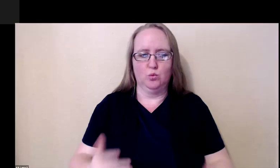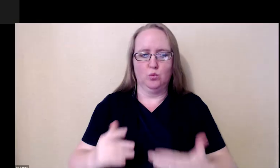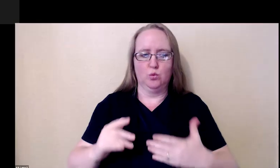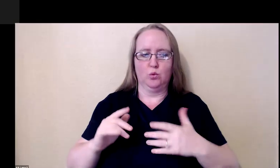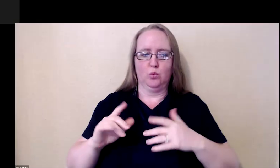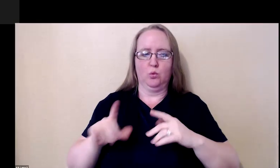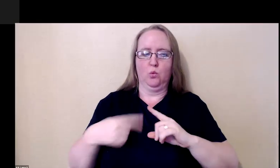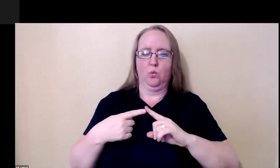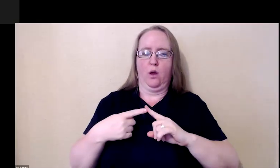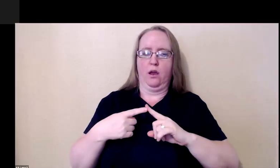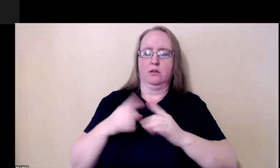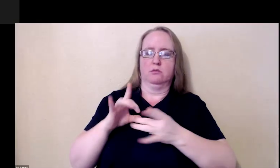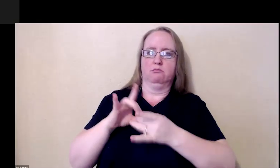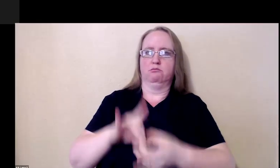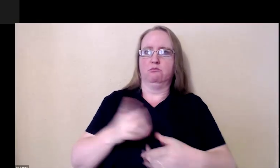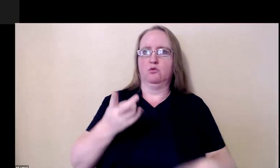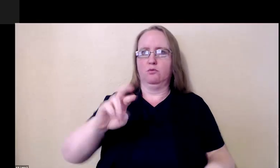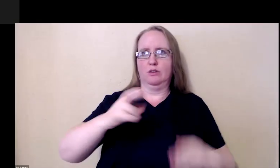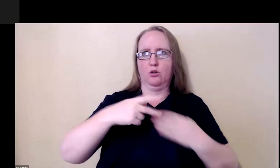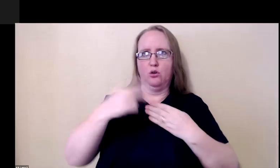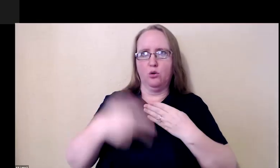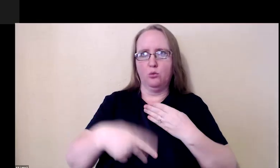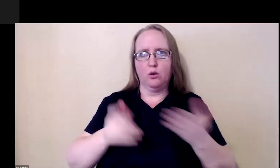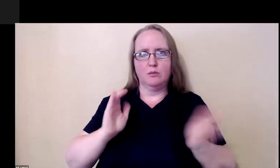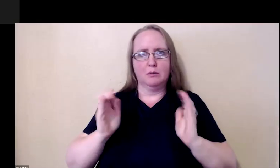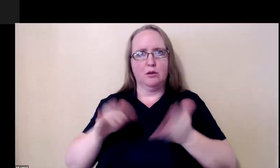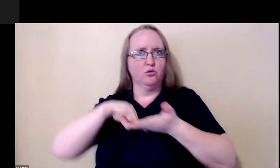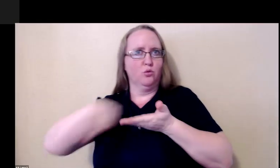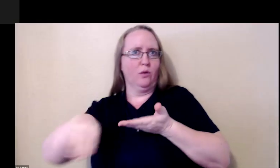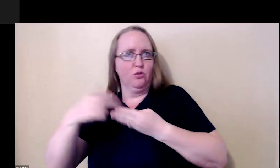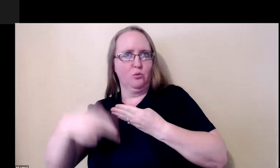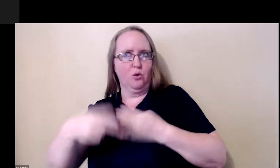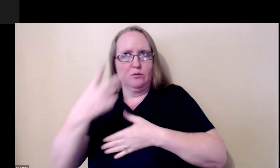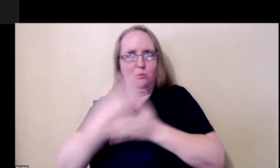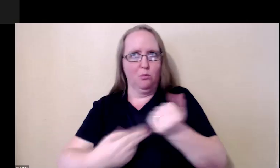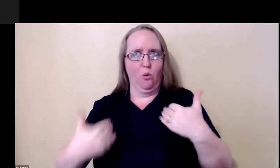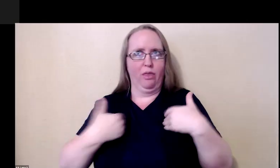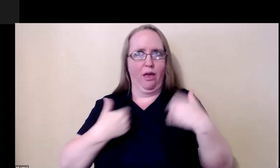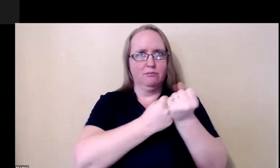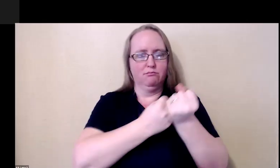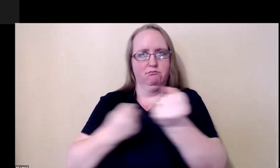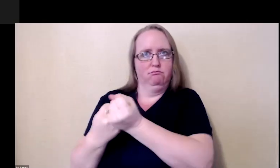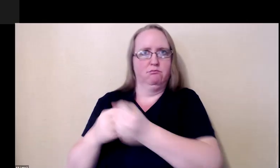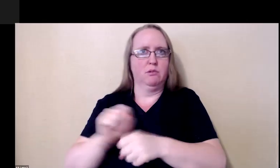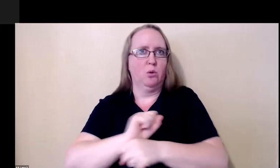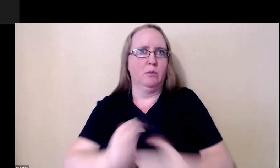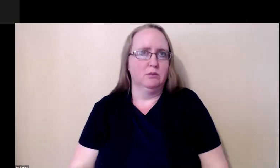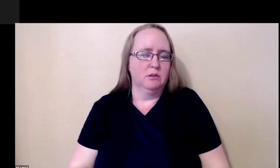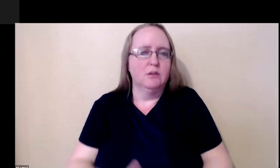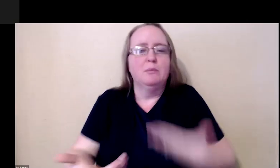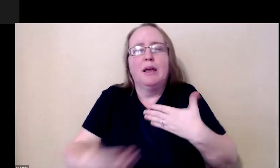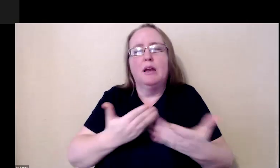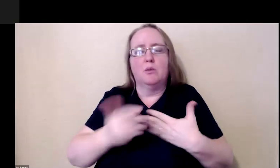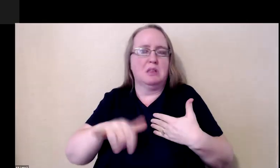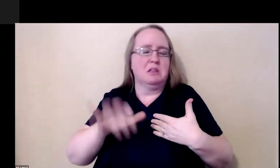to VR programs versus waiver programs, both having supported employment. Anyway, that's all